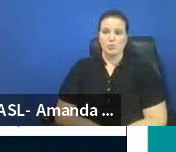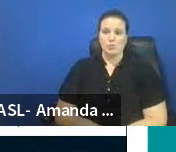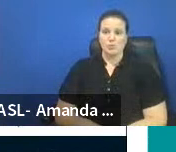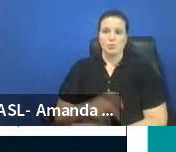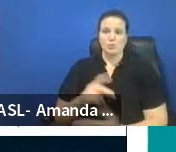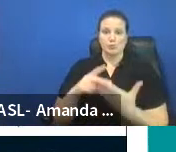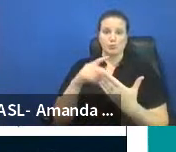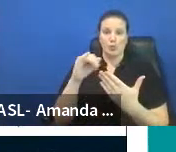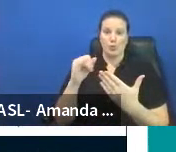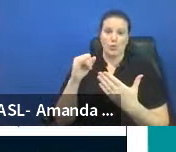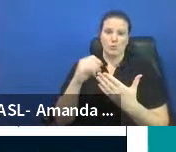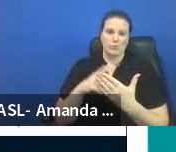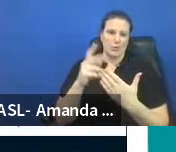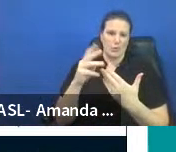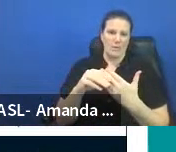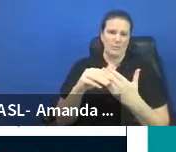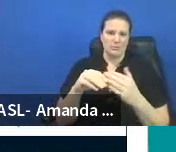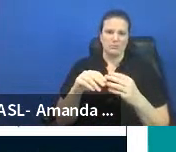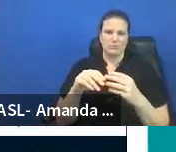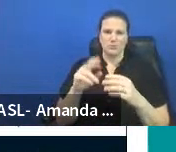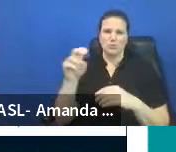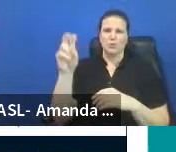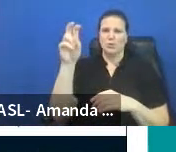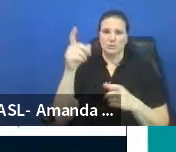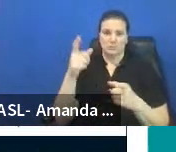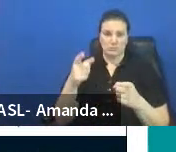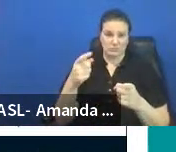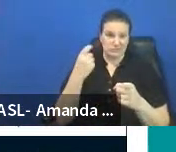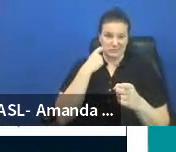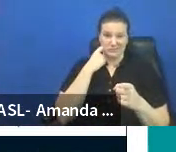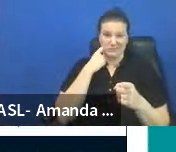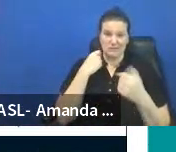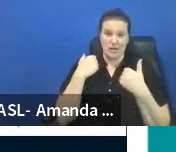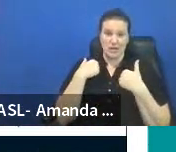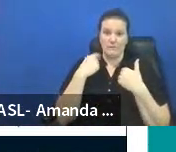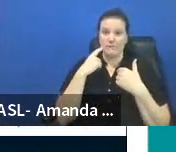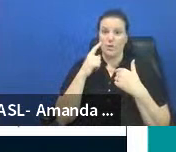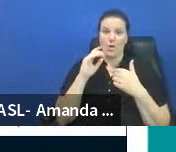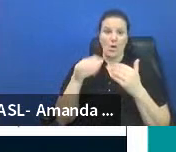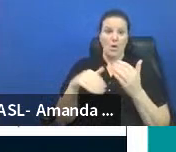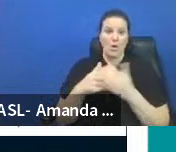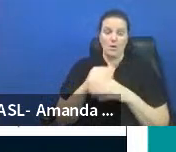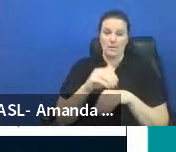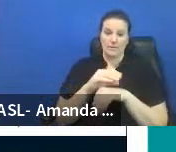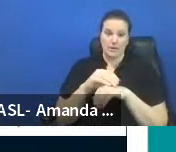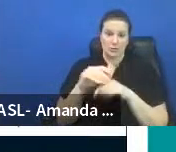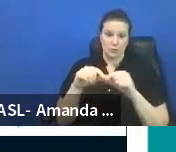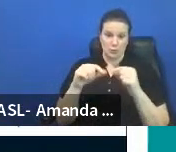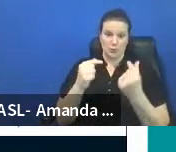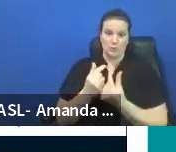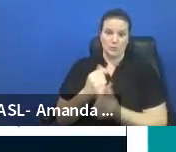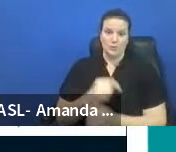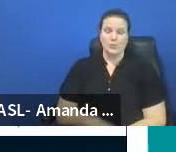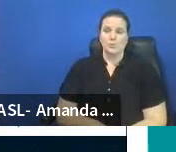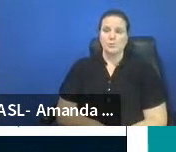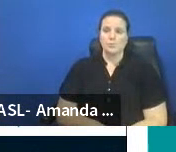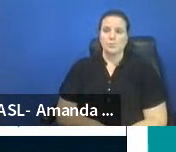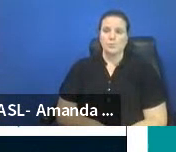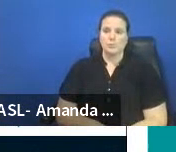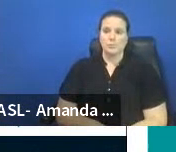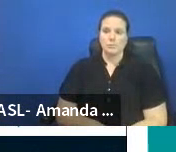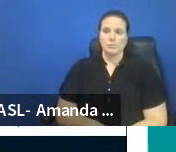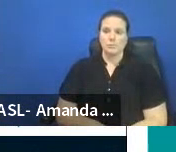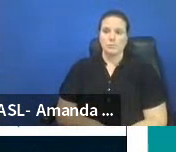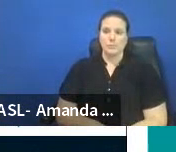program tours. So the tour that we gave for all of our advisory groups, and it